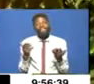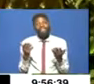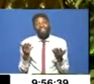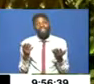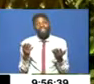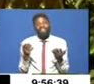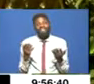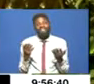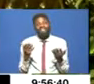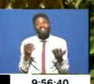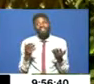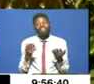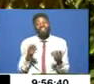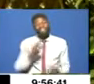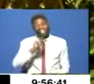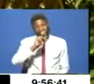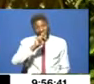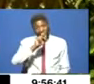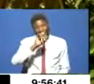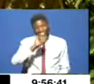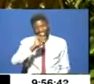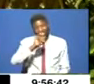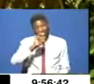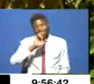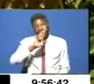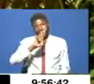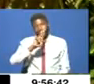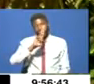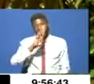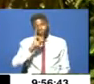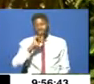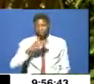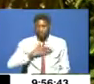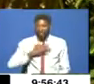Maremu Kirubi was actually my first